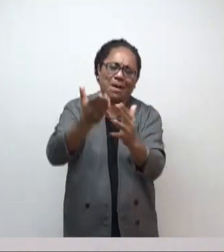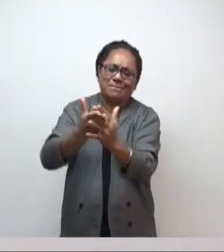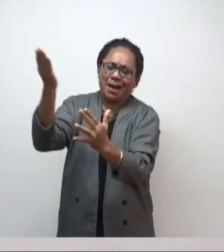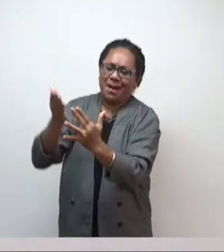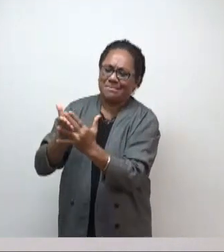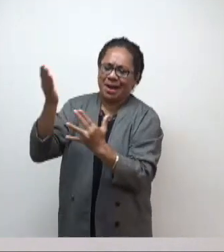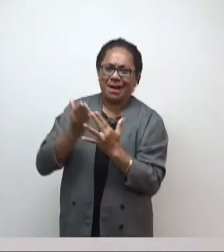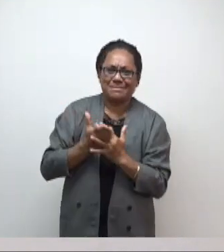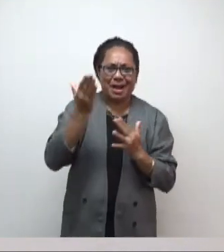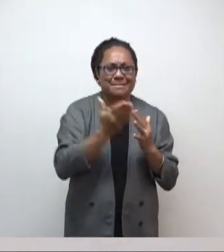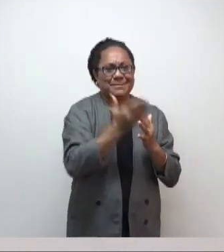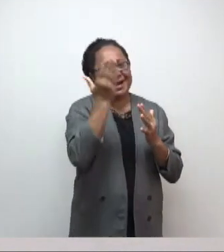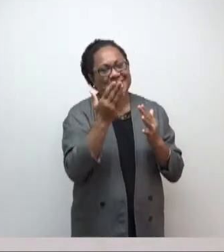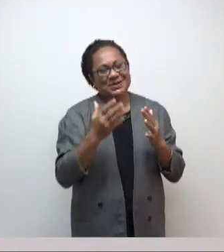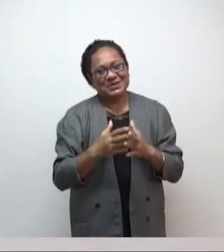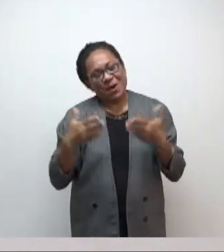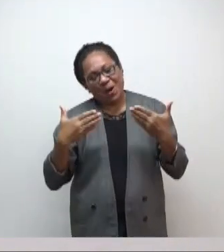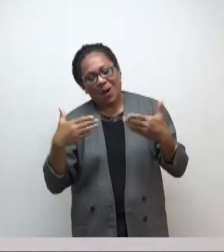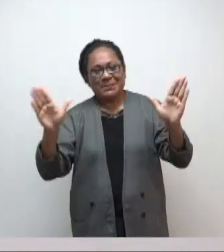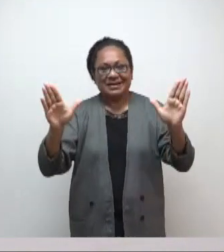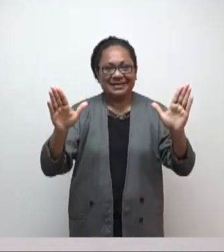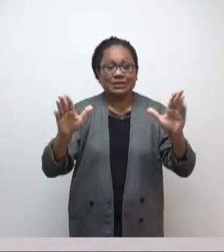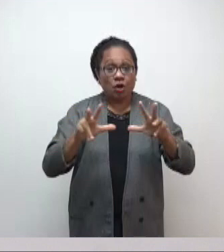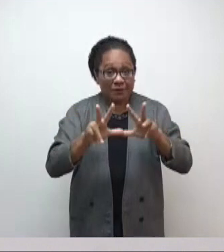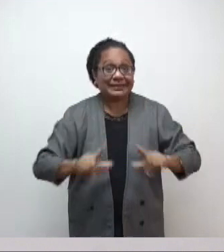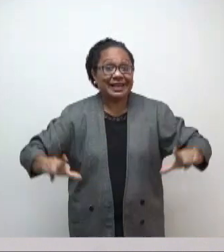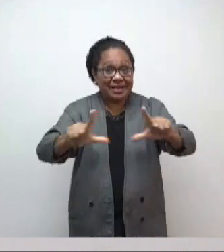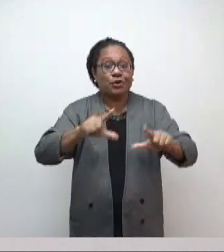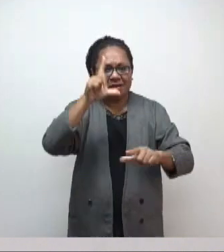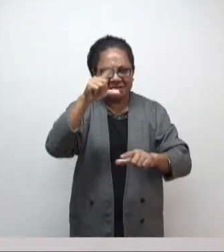Domestic travel will be open everywhere on Viti level.